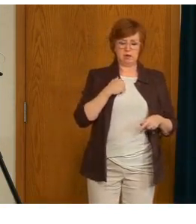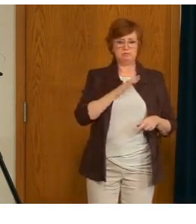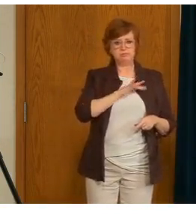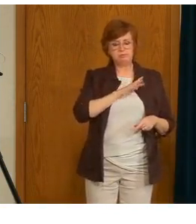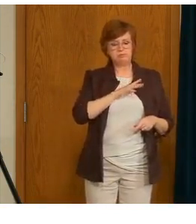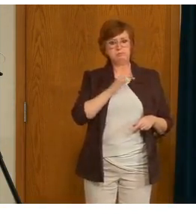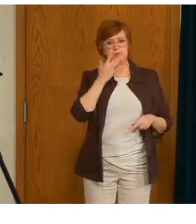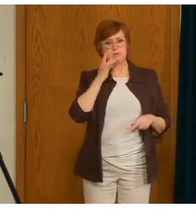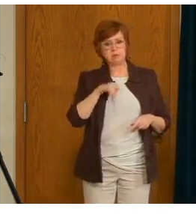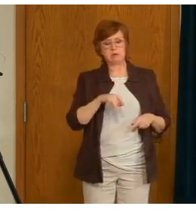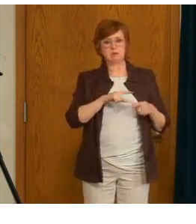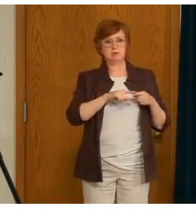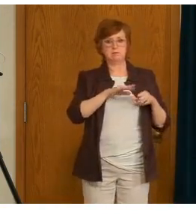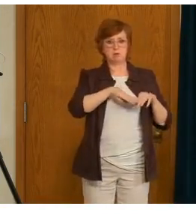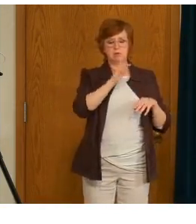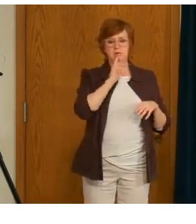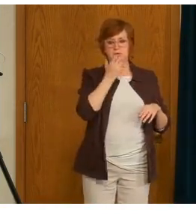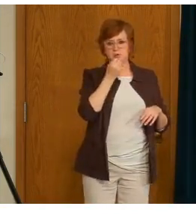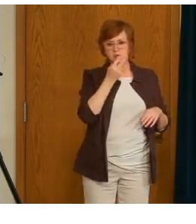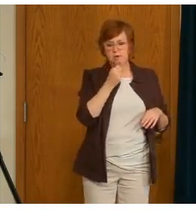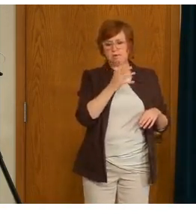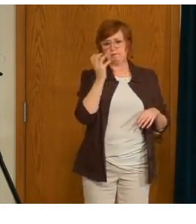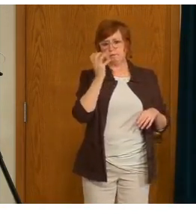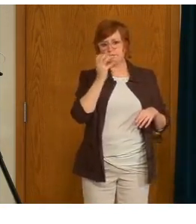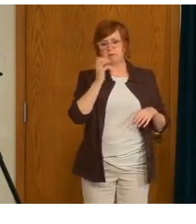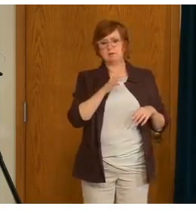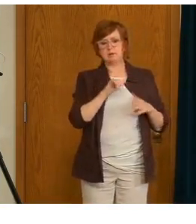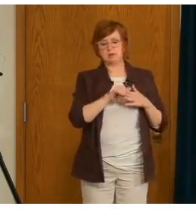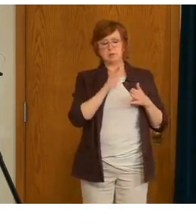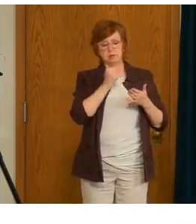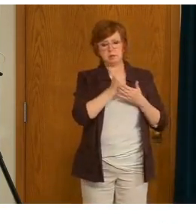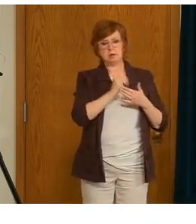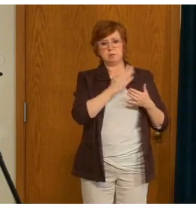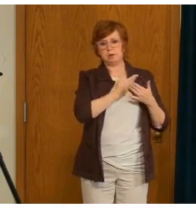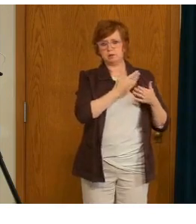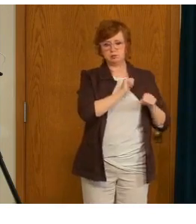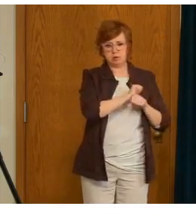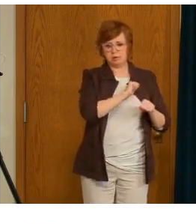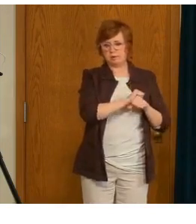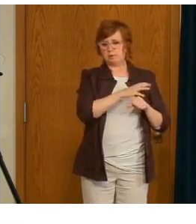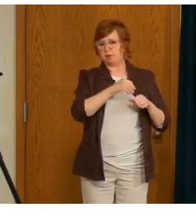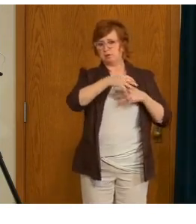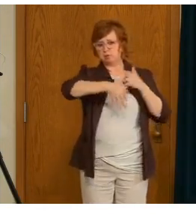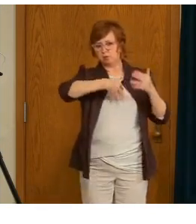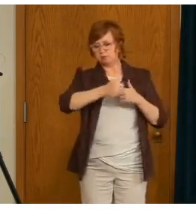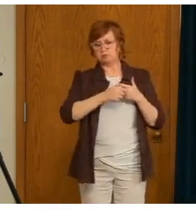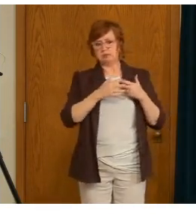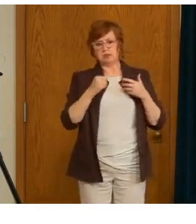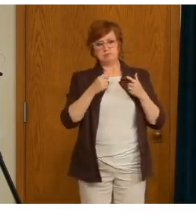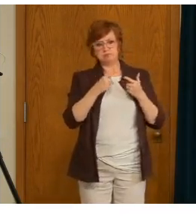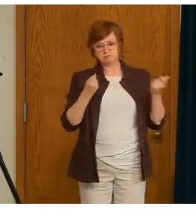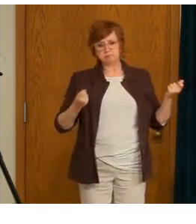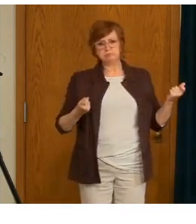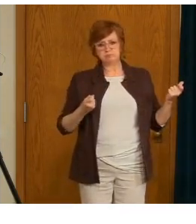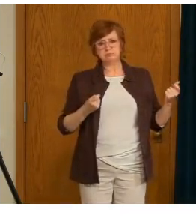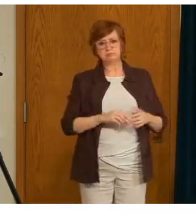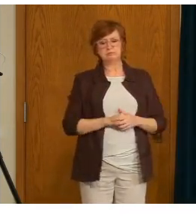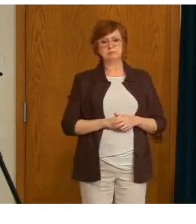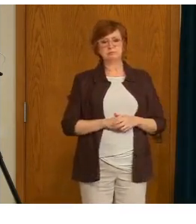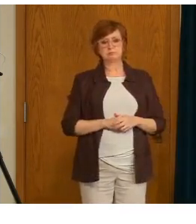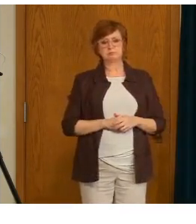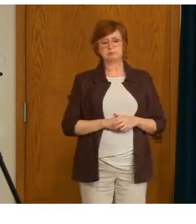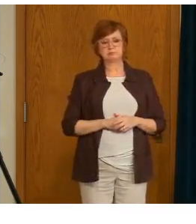livelihoods and social interactions, would be pretty unfortunate. But certainly, from all what